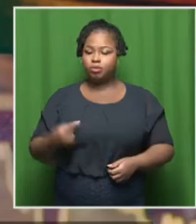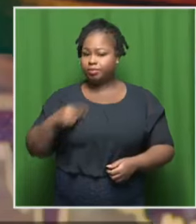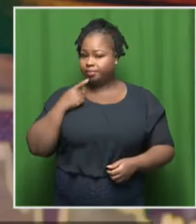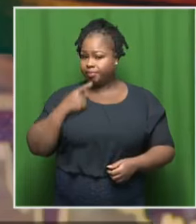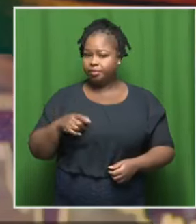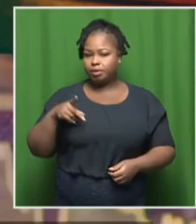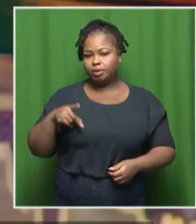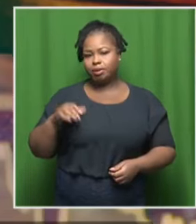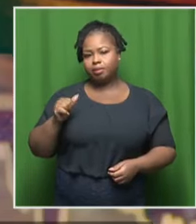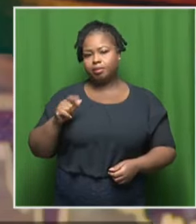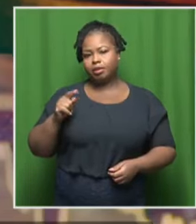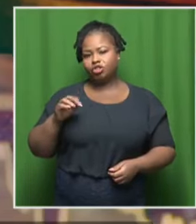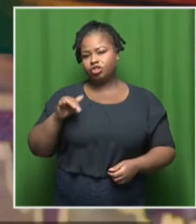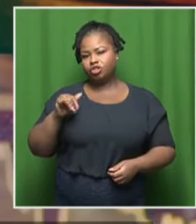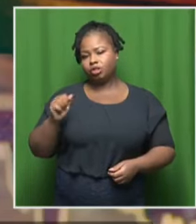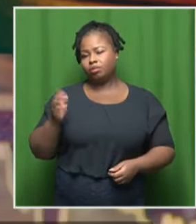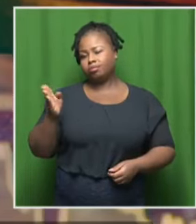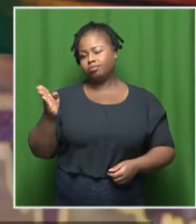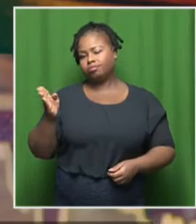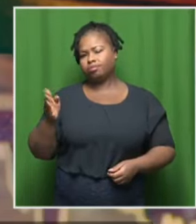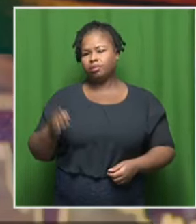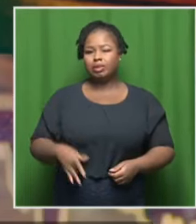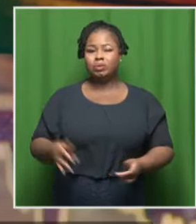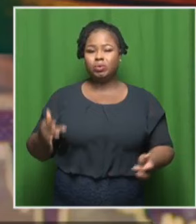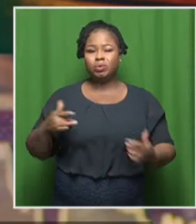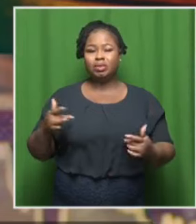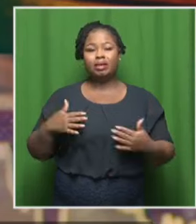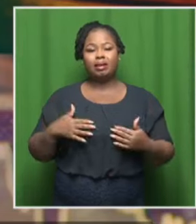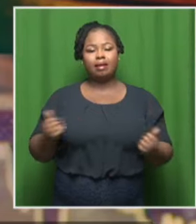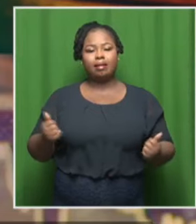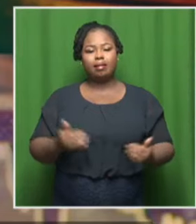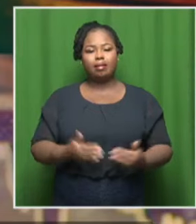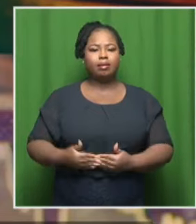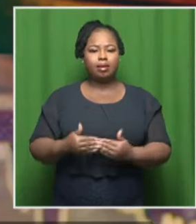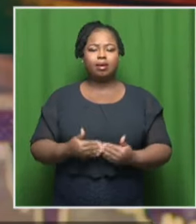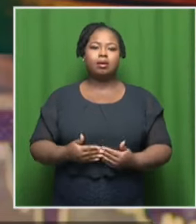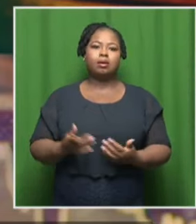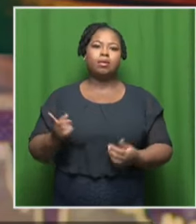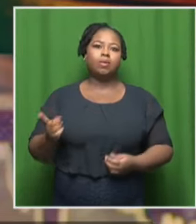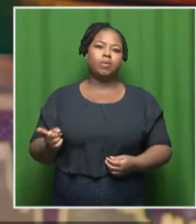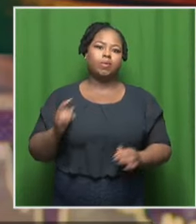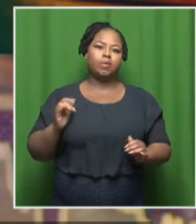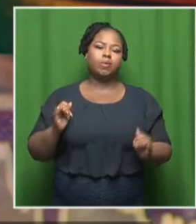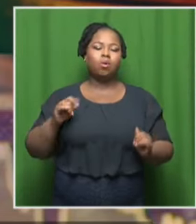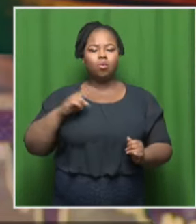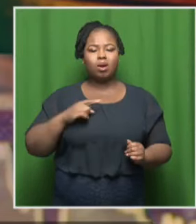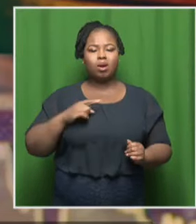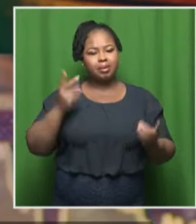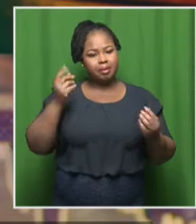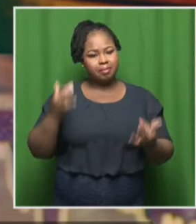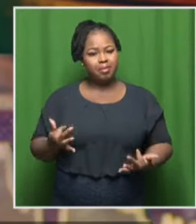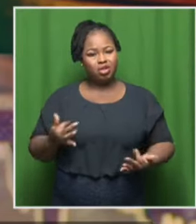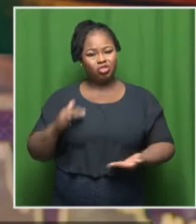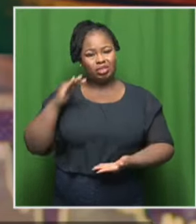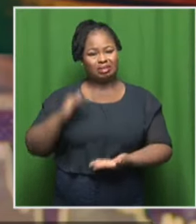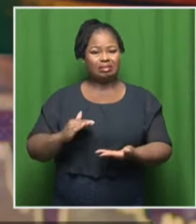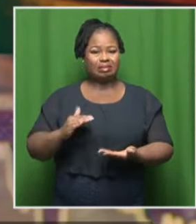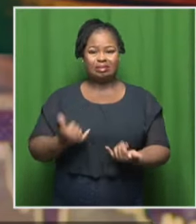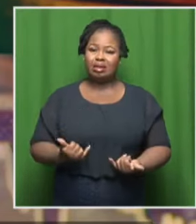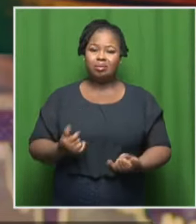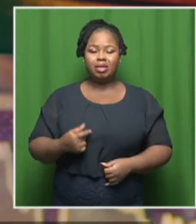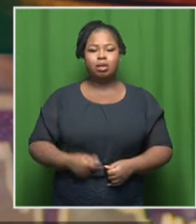Patricia Visagie also standing by, and the concern for healthcare provision is palpable as anticipated budget cuts threaten